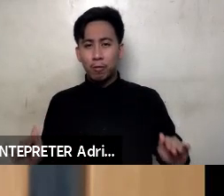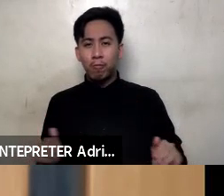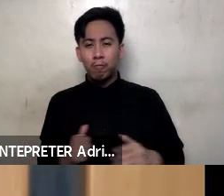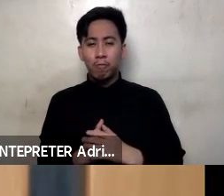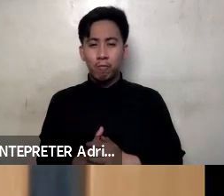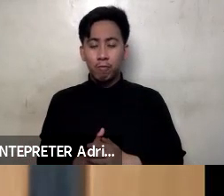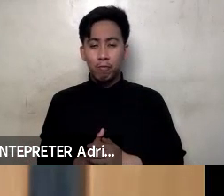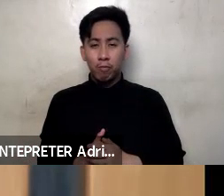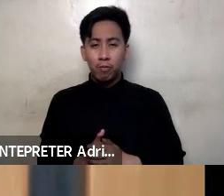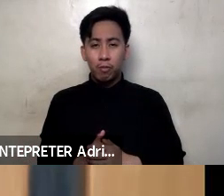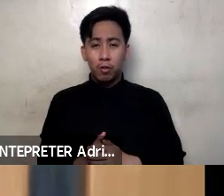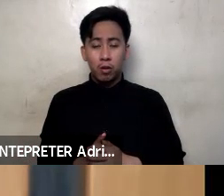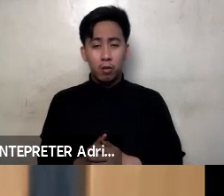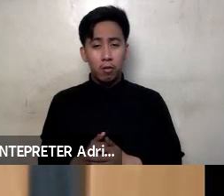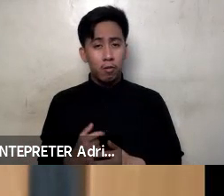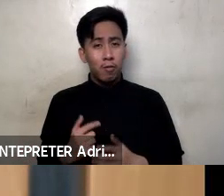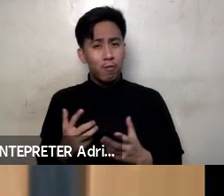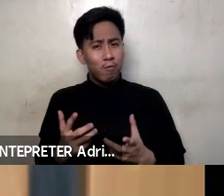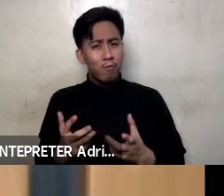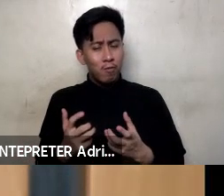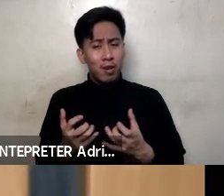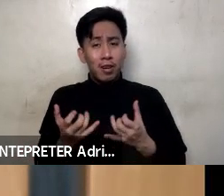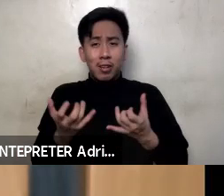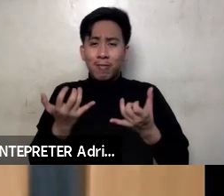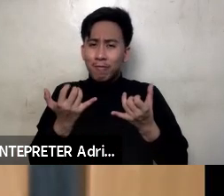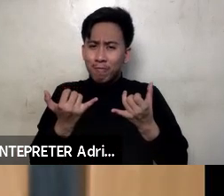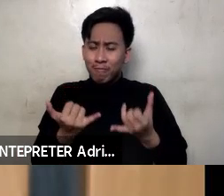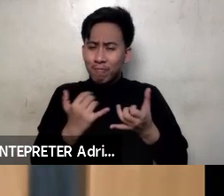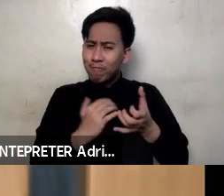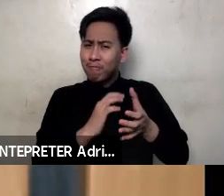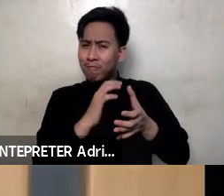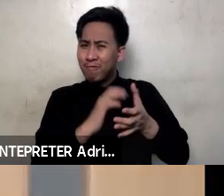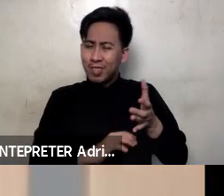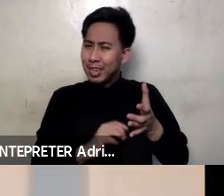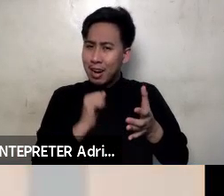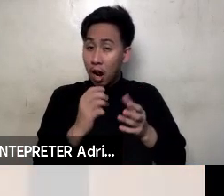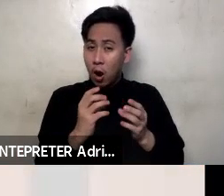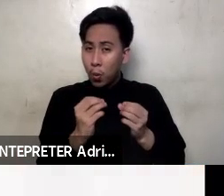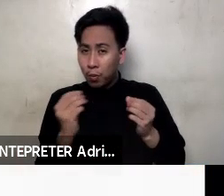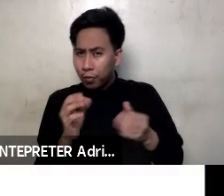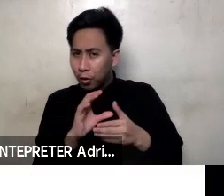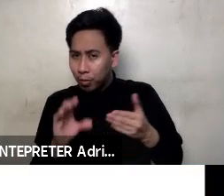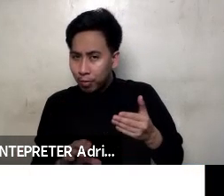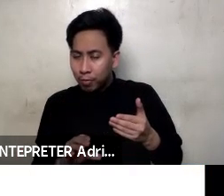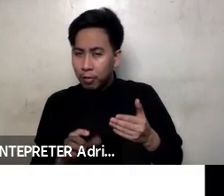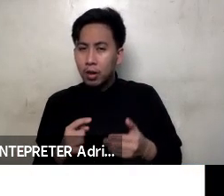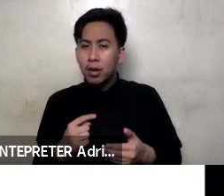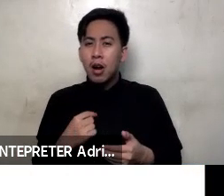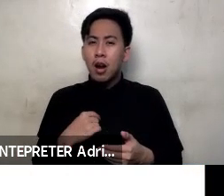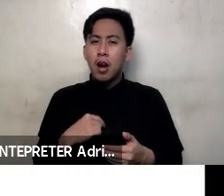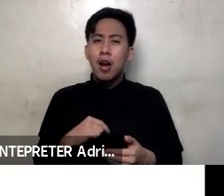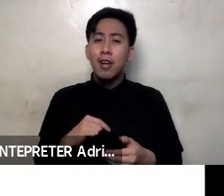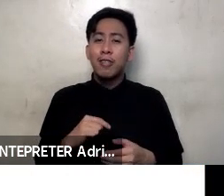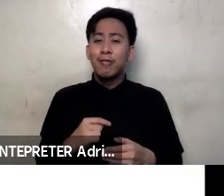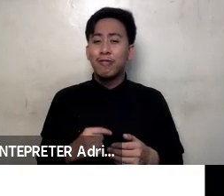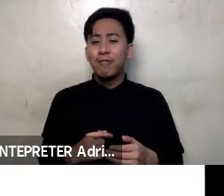administration wanted to dramatically reduce, if not totally eradicate. Swillig Family